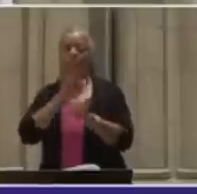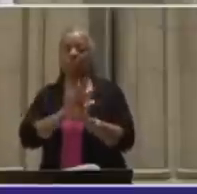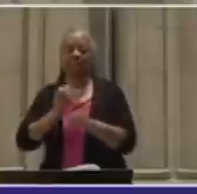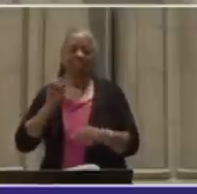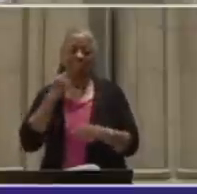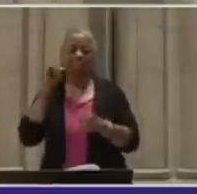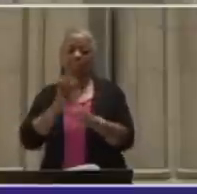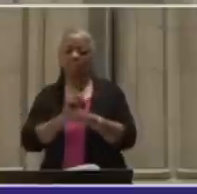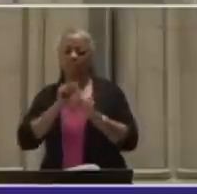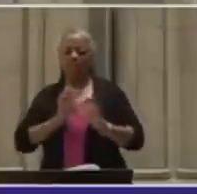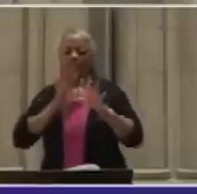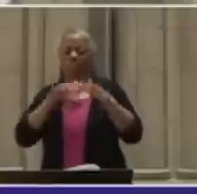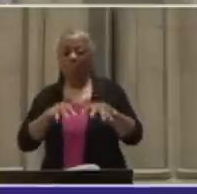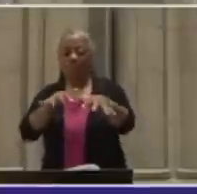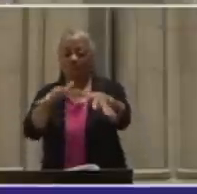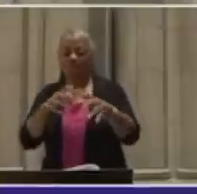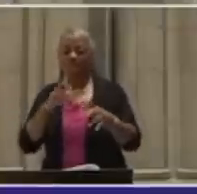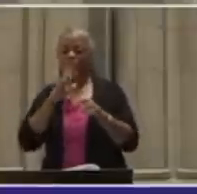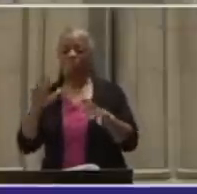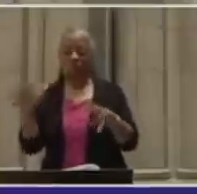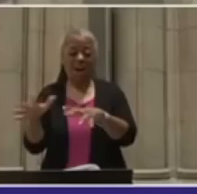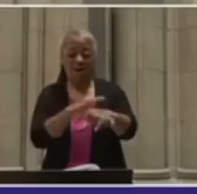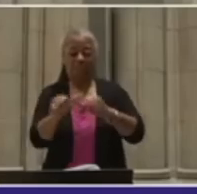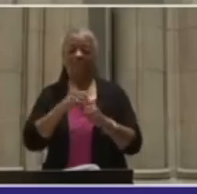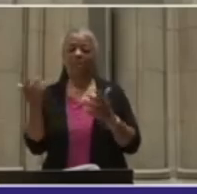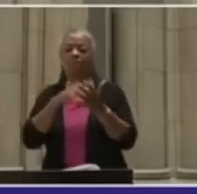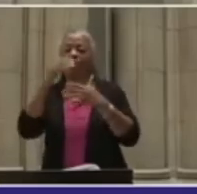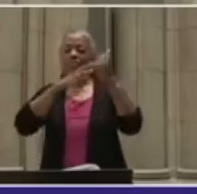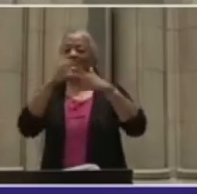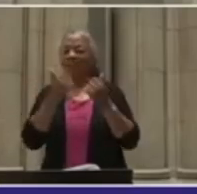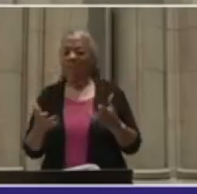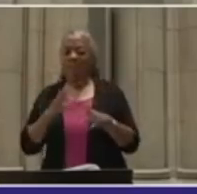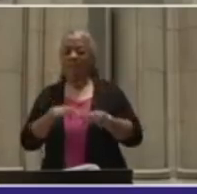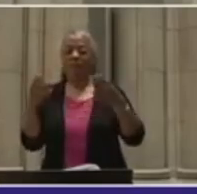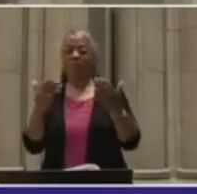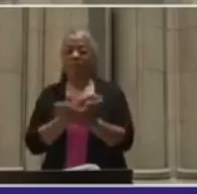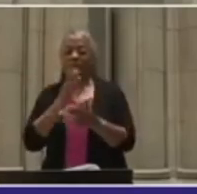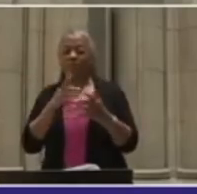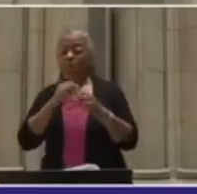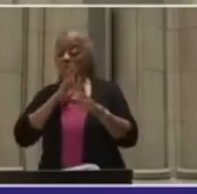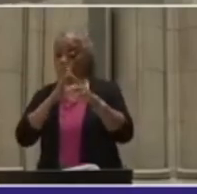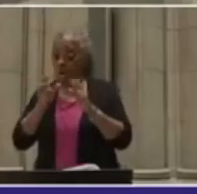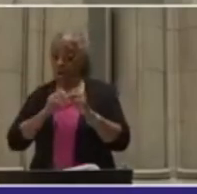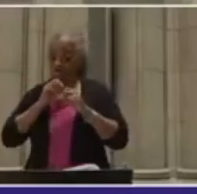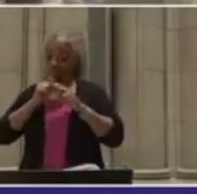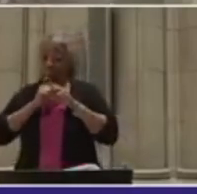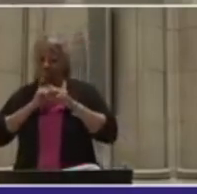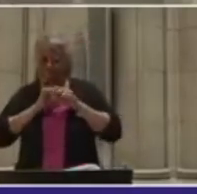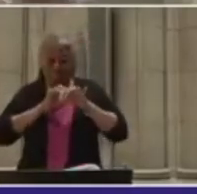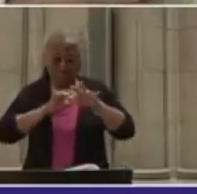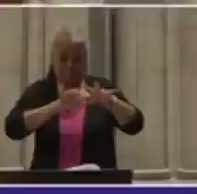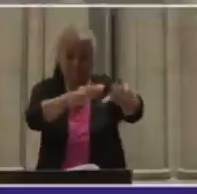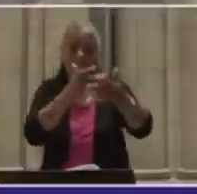work like a rushing, mighty stream that reconstructs everything, opens up new territory. When a rushing stream comes through,